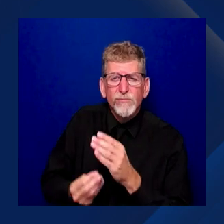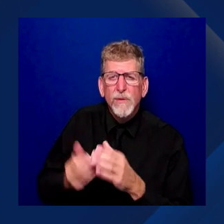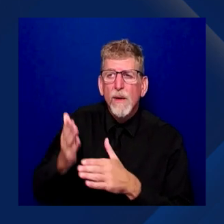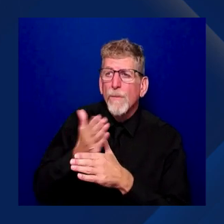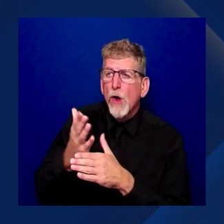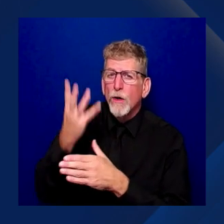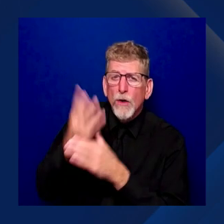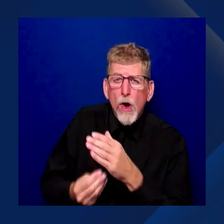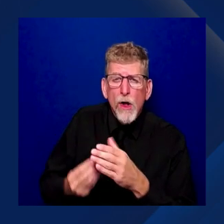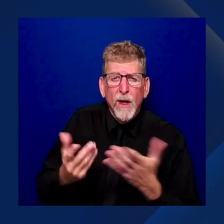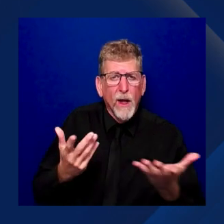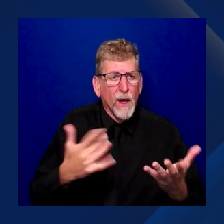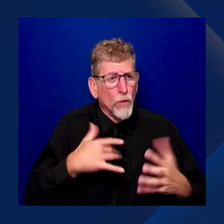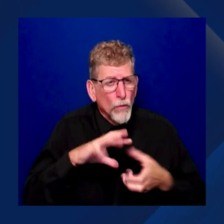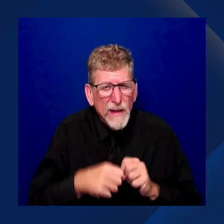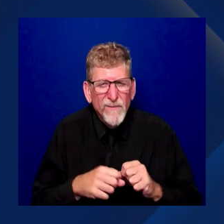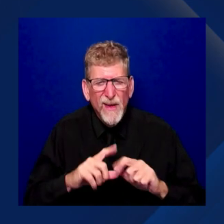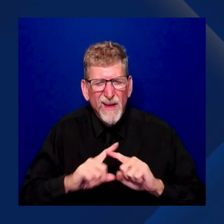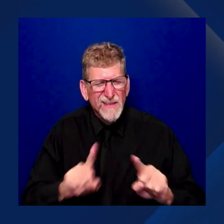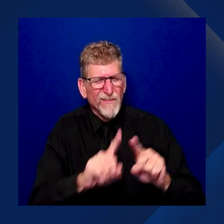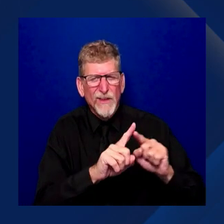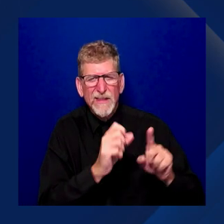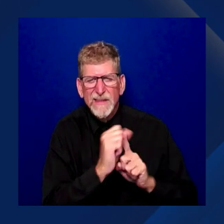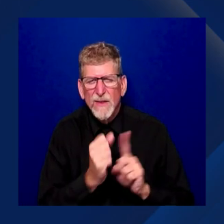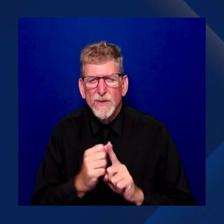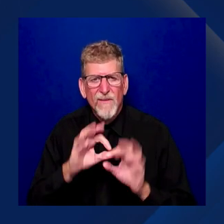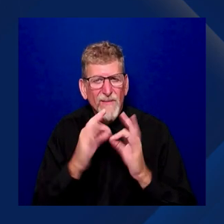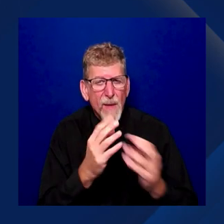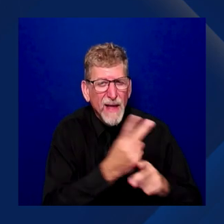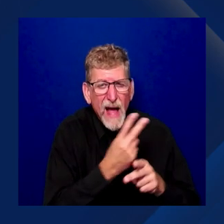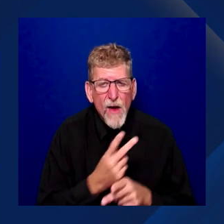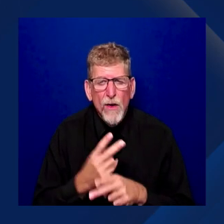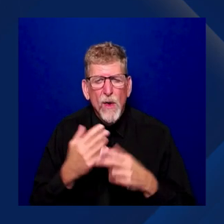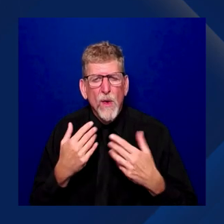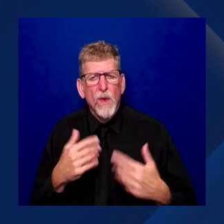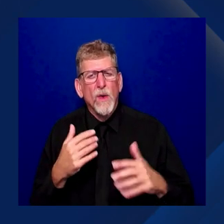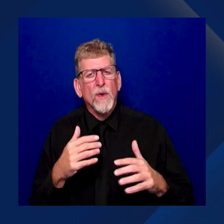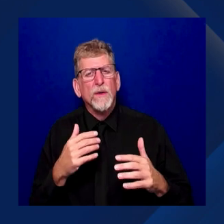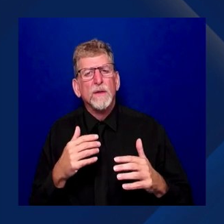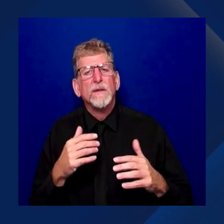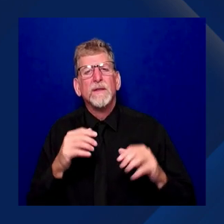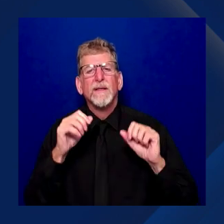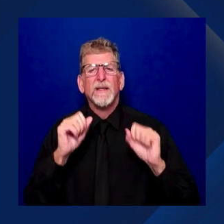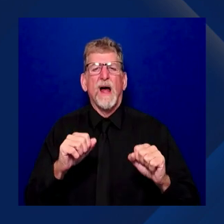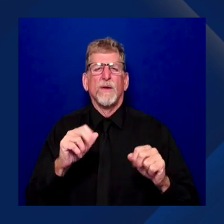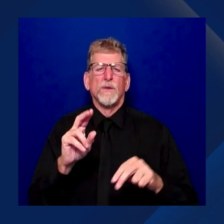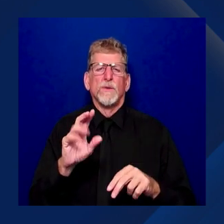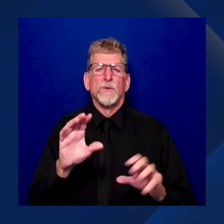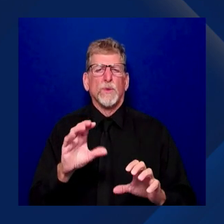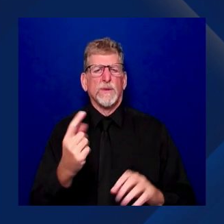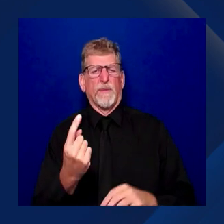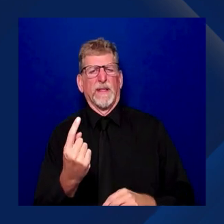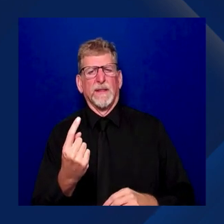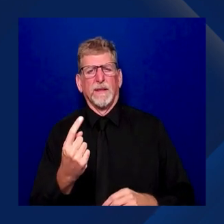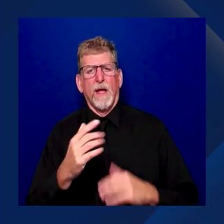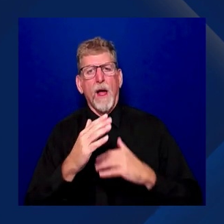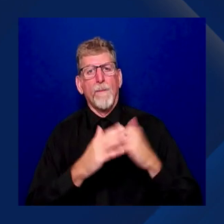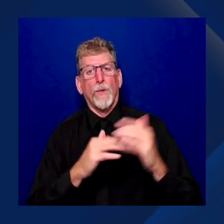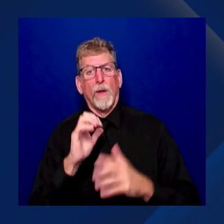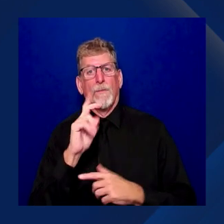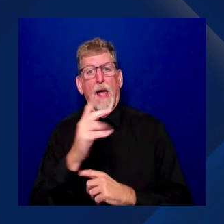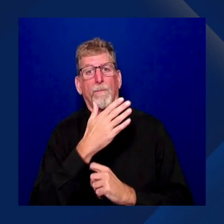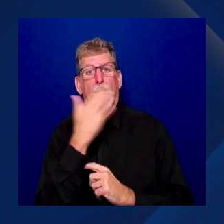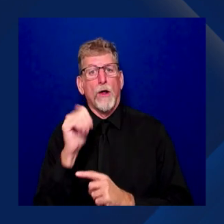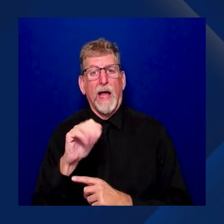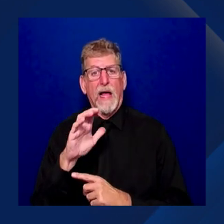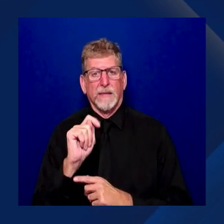by themselves. The thing is, we can do something about this. With the Build Back Better Act, we can strengthen our care infrastructure to